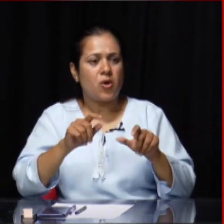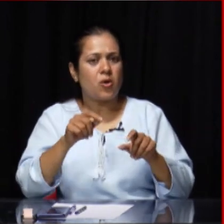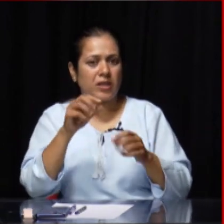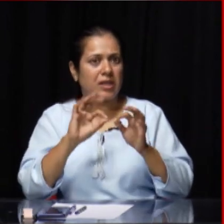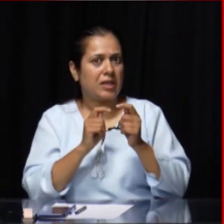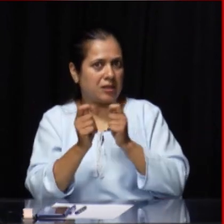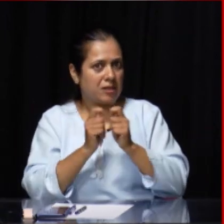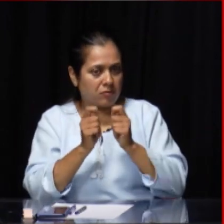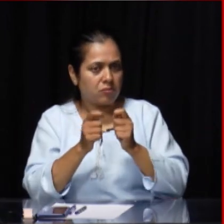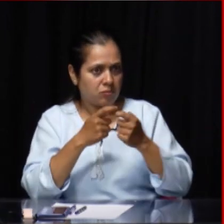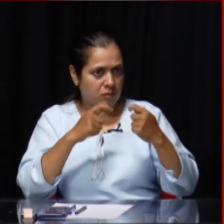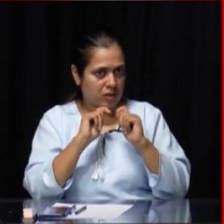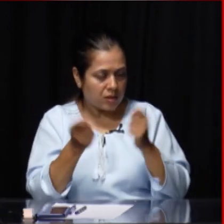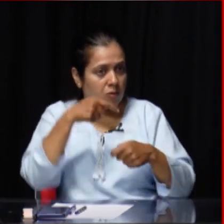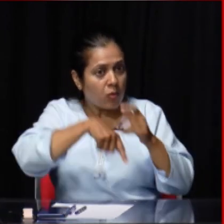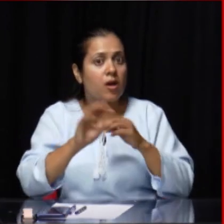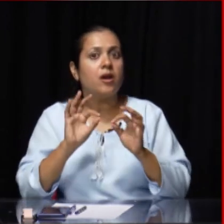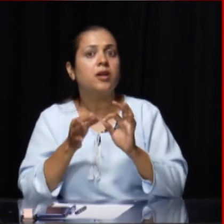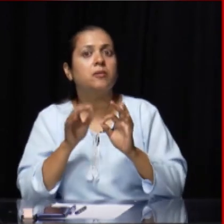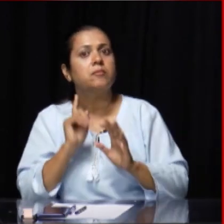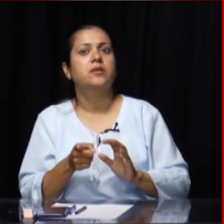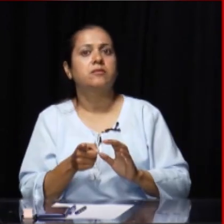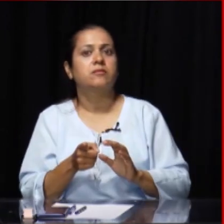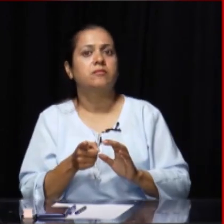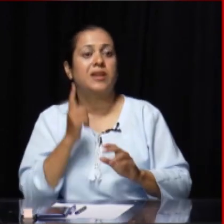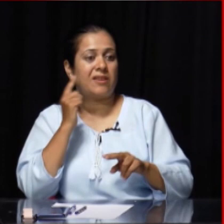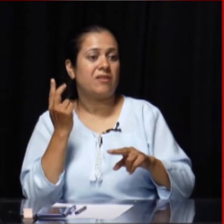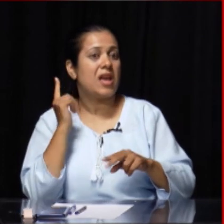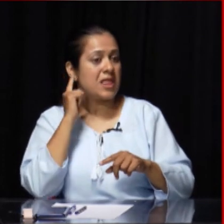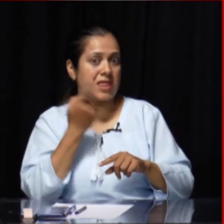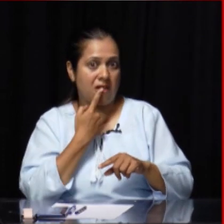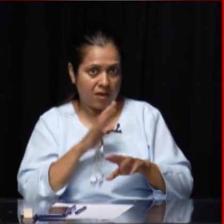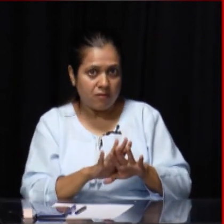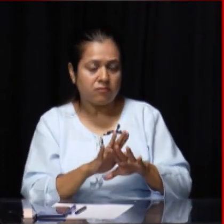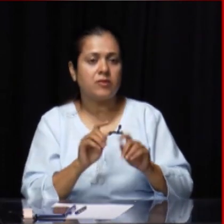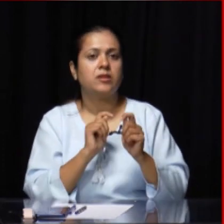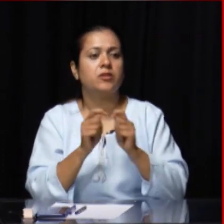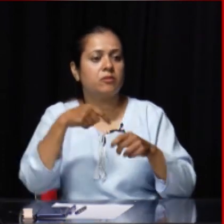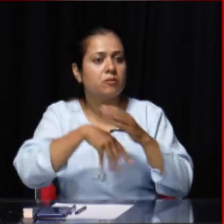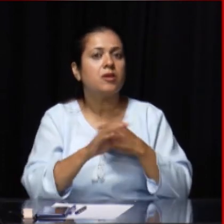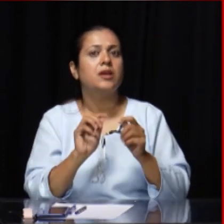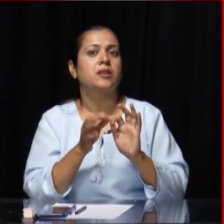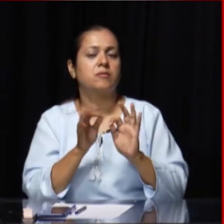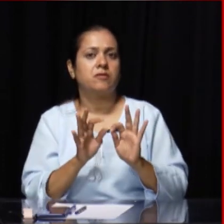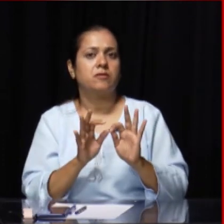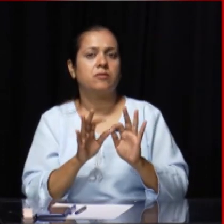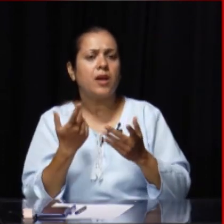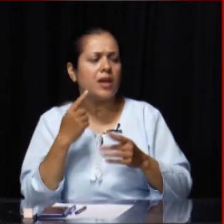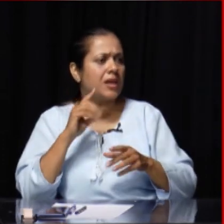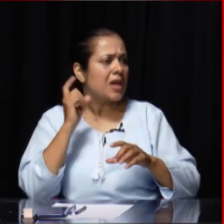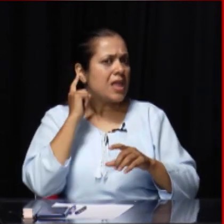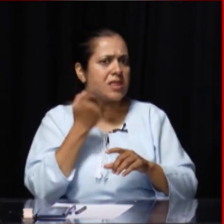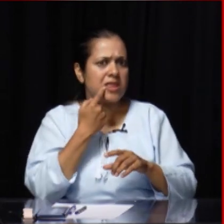one sign language expert must be there. What they do is, because they don't want such people, they fail